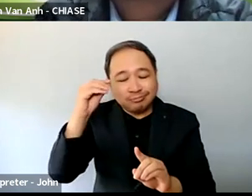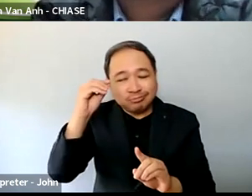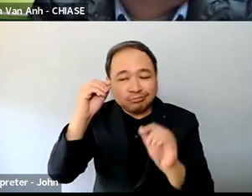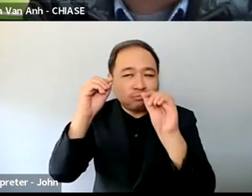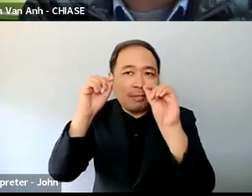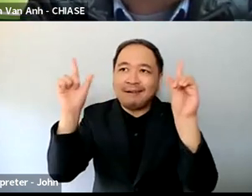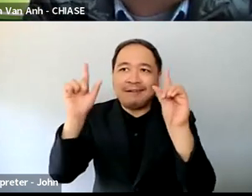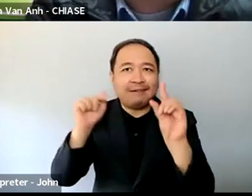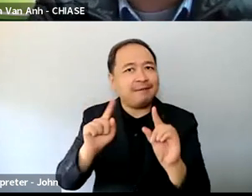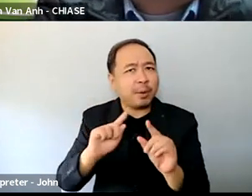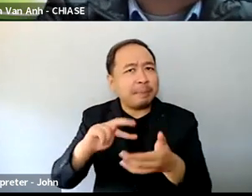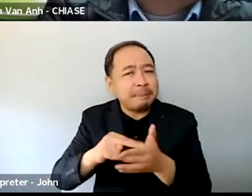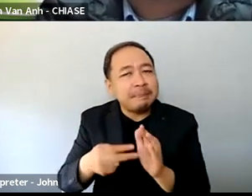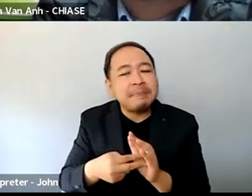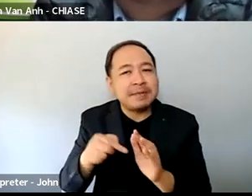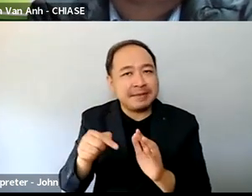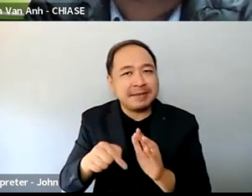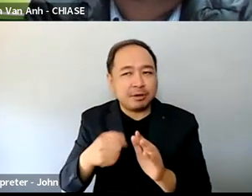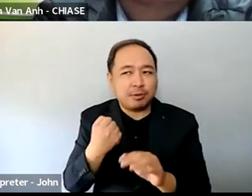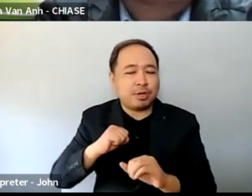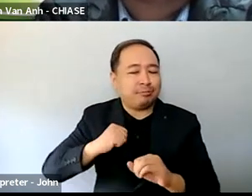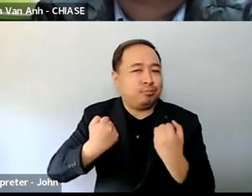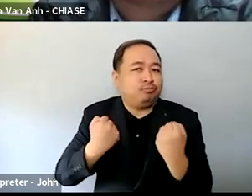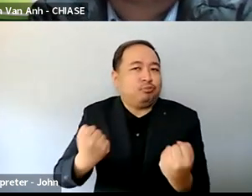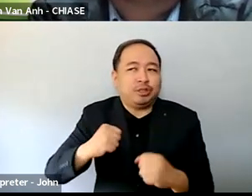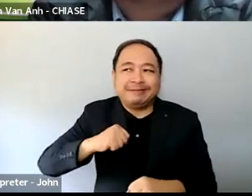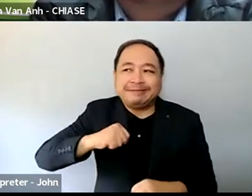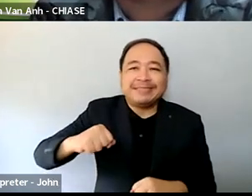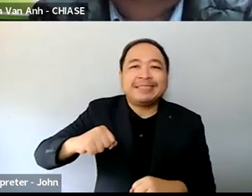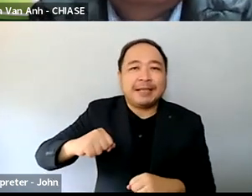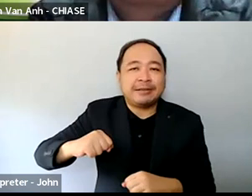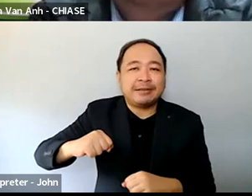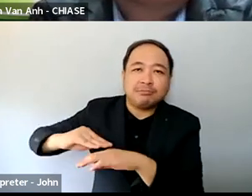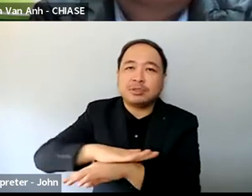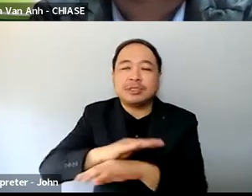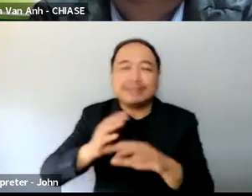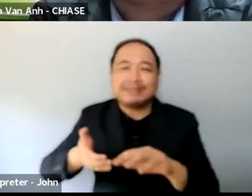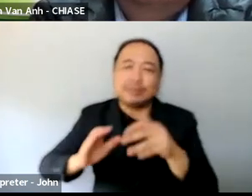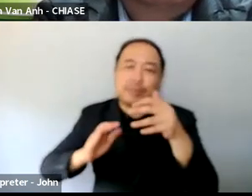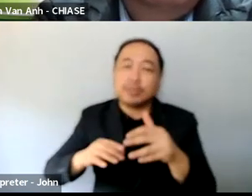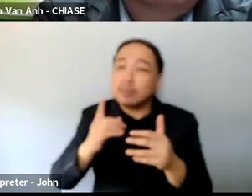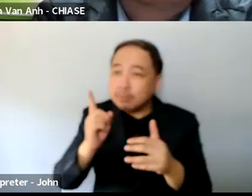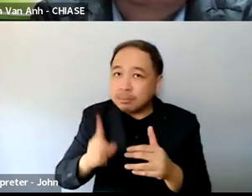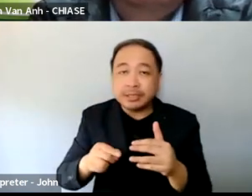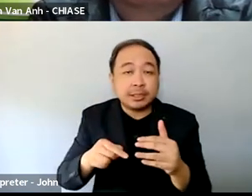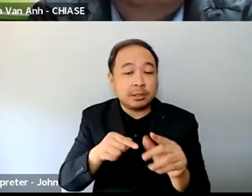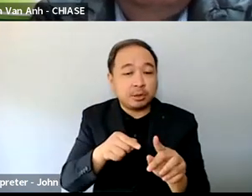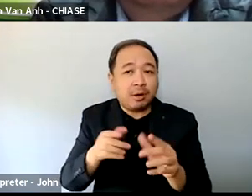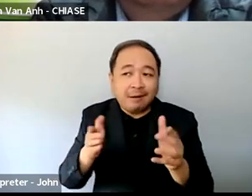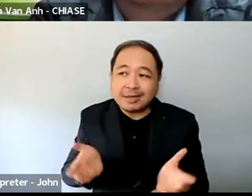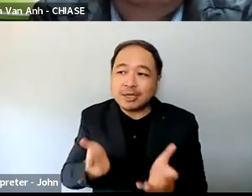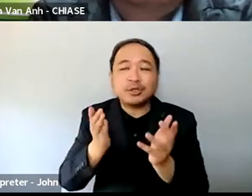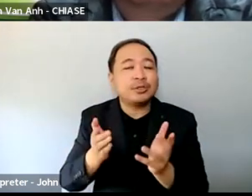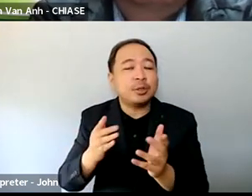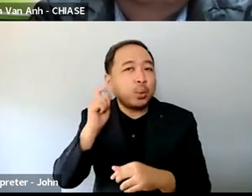information communication system, as well as the being platforms for engagement. I also think it's really